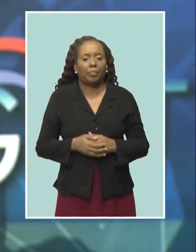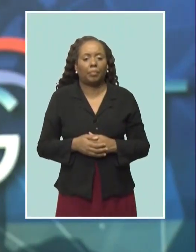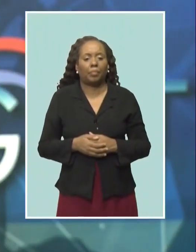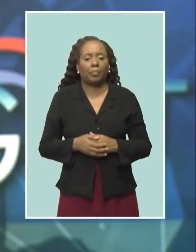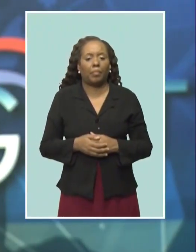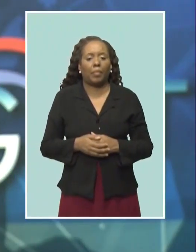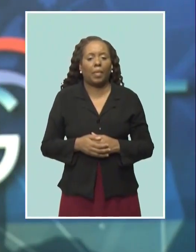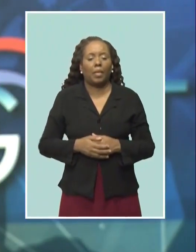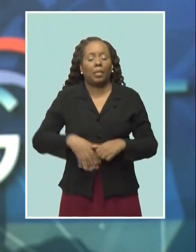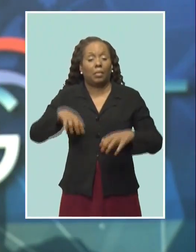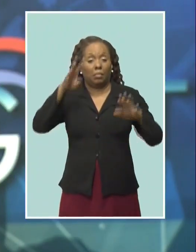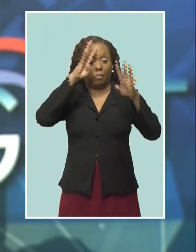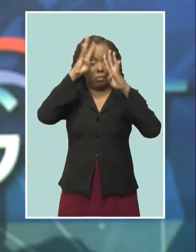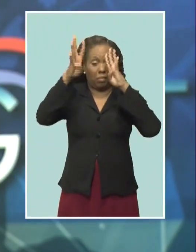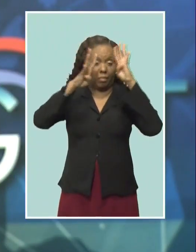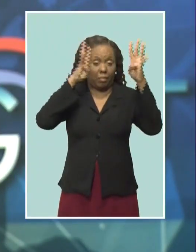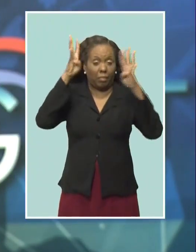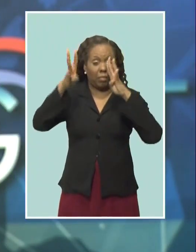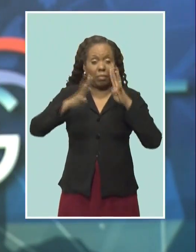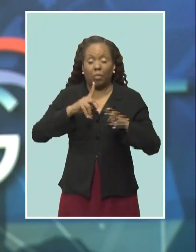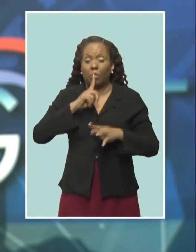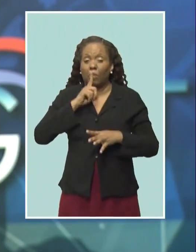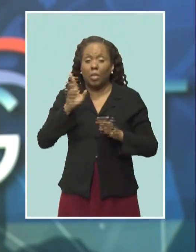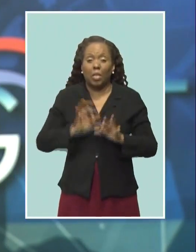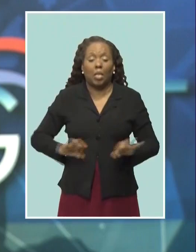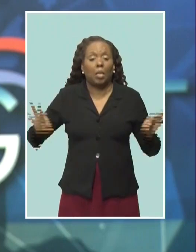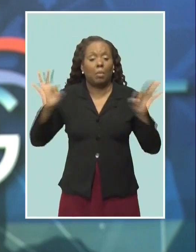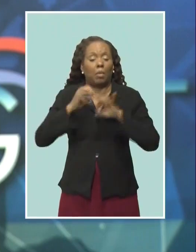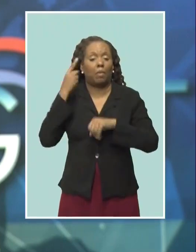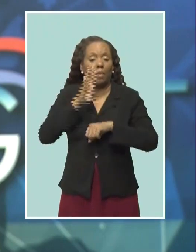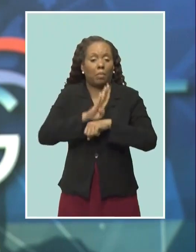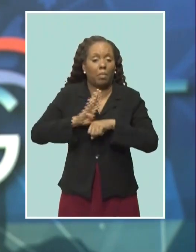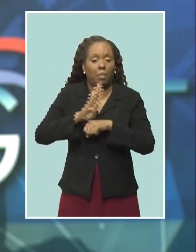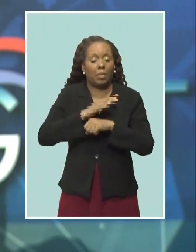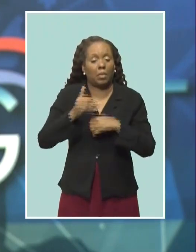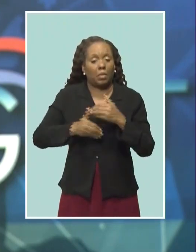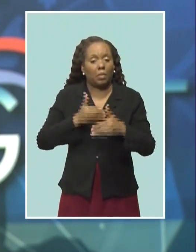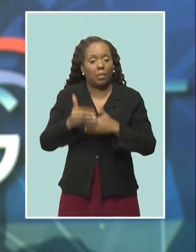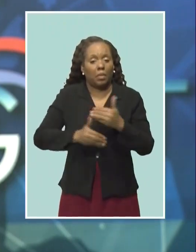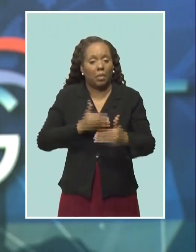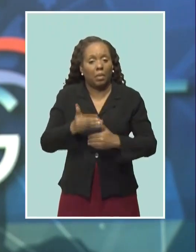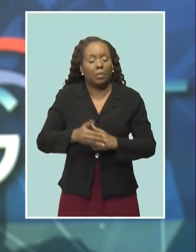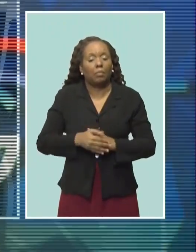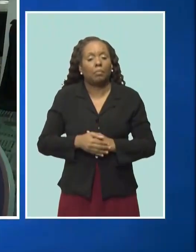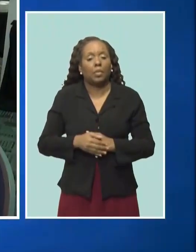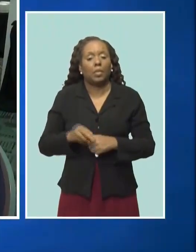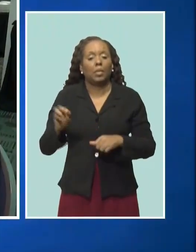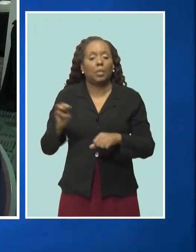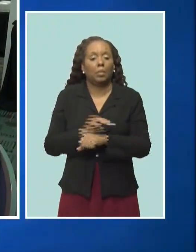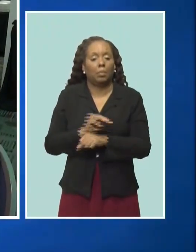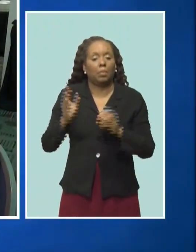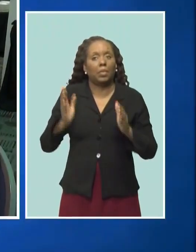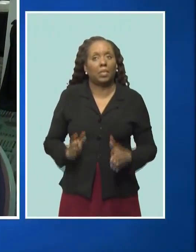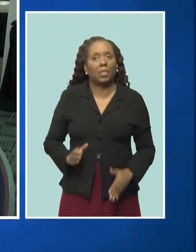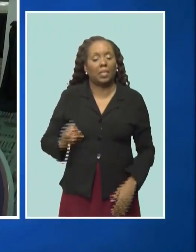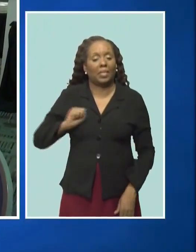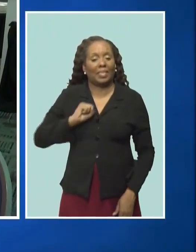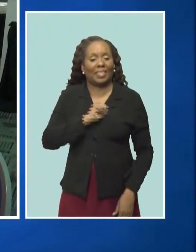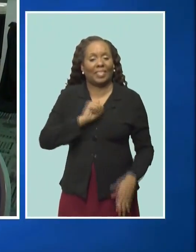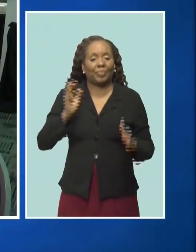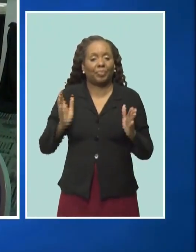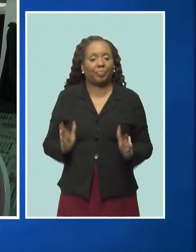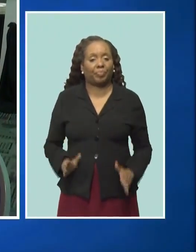Innovation now has to become the bread and butter of Barbados going forward. This is according to Minister in the Ministry of Economic Affairs and